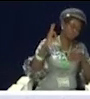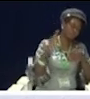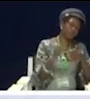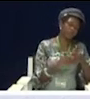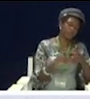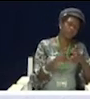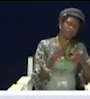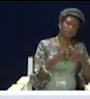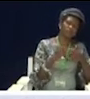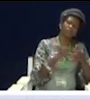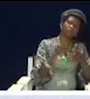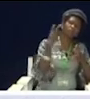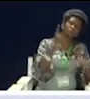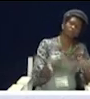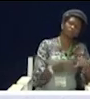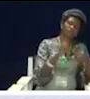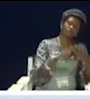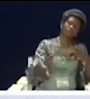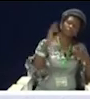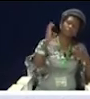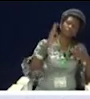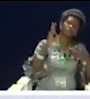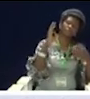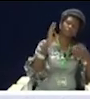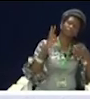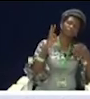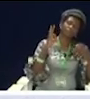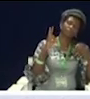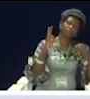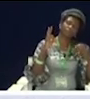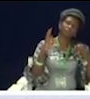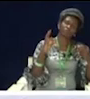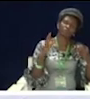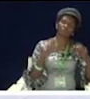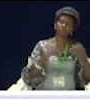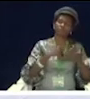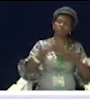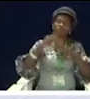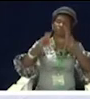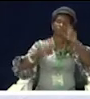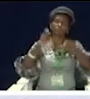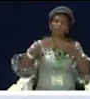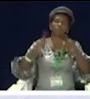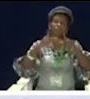And so it was time to preach, and I mounted the pulpit,